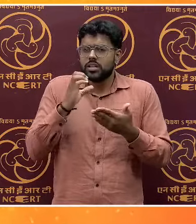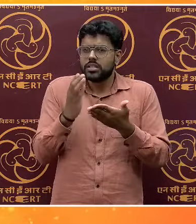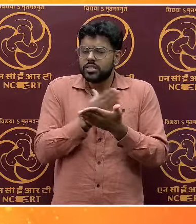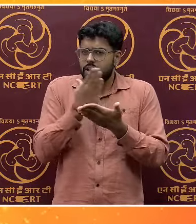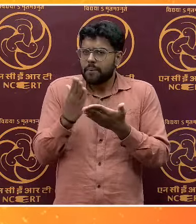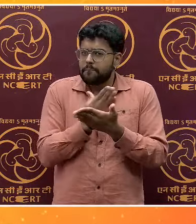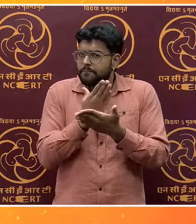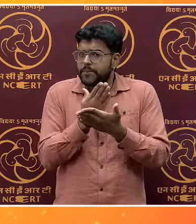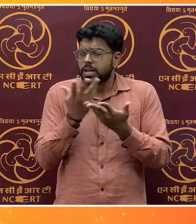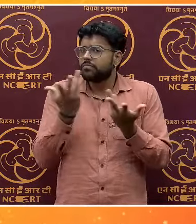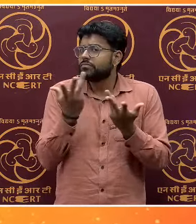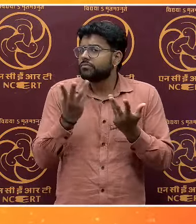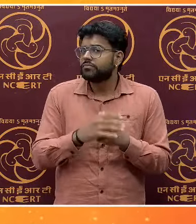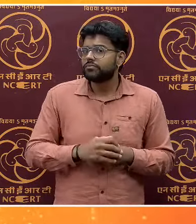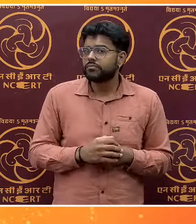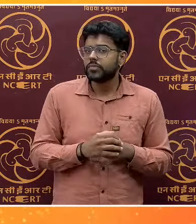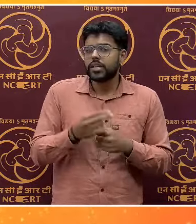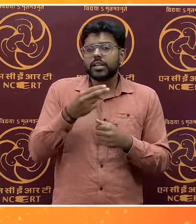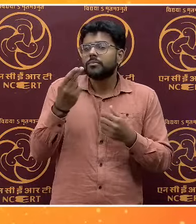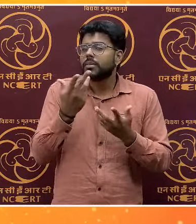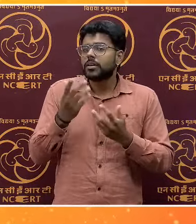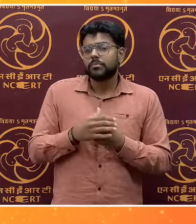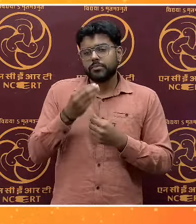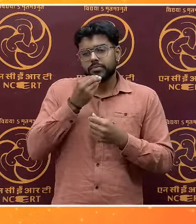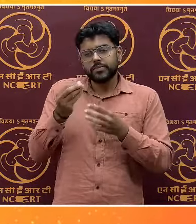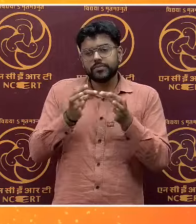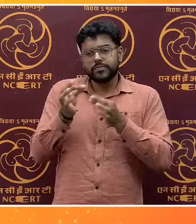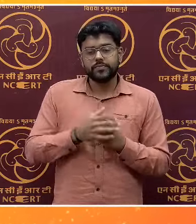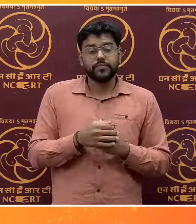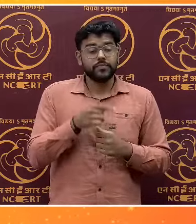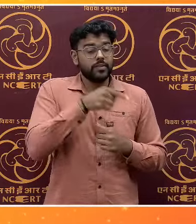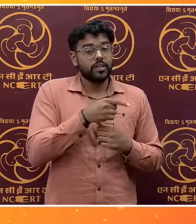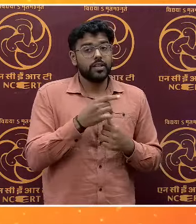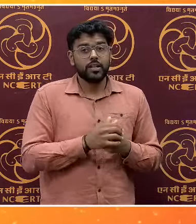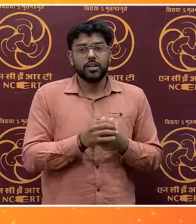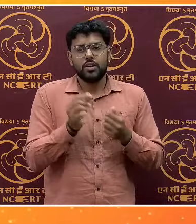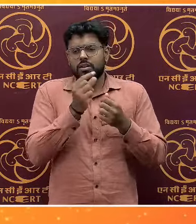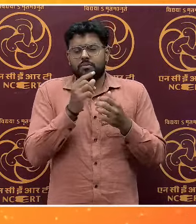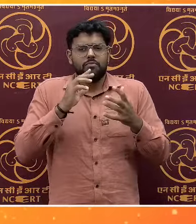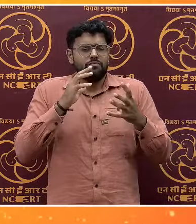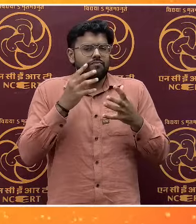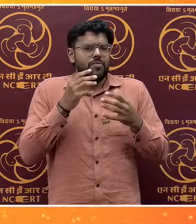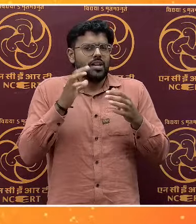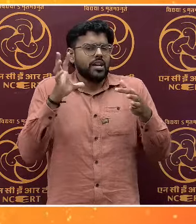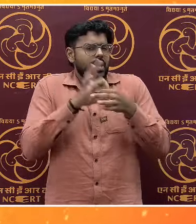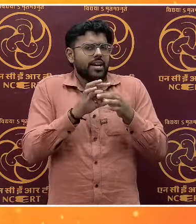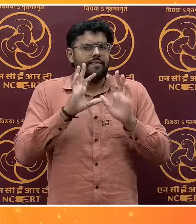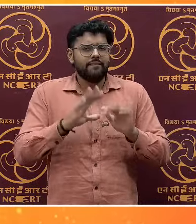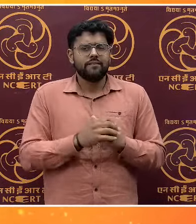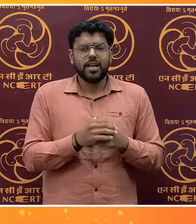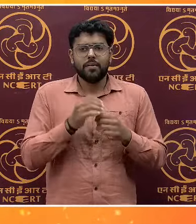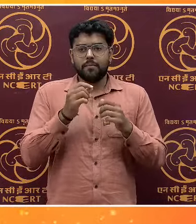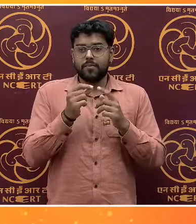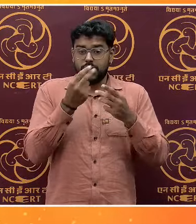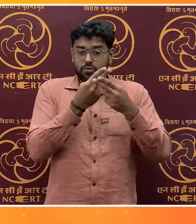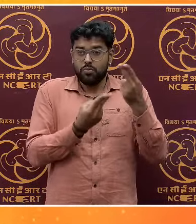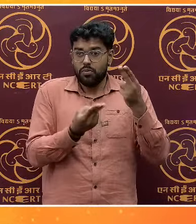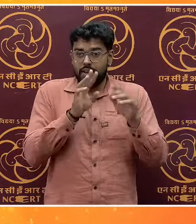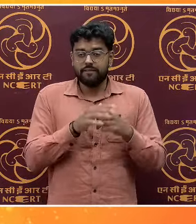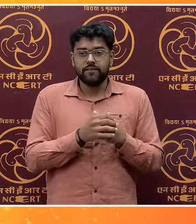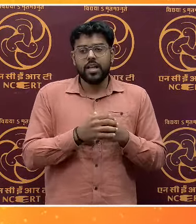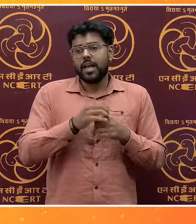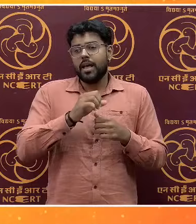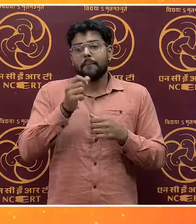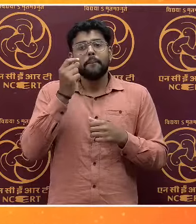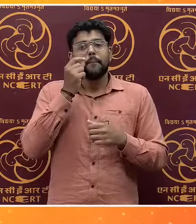chapter is called and what it's all about? It's a very universal connecting topic, ma'am. The Okay. poem is about somebody's mother.